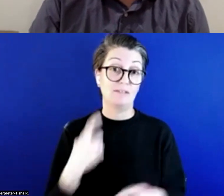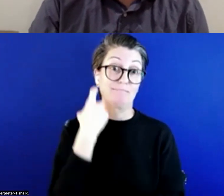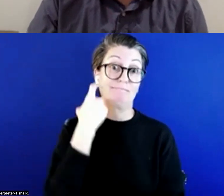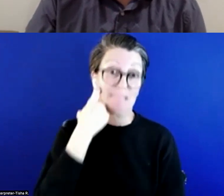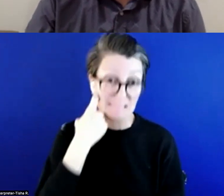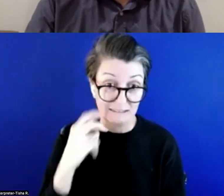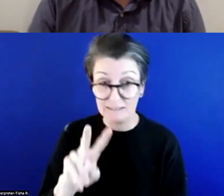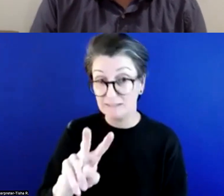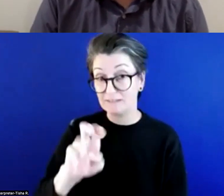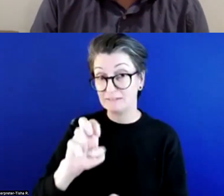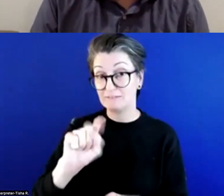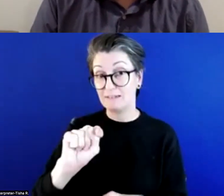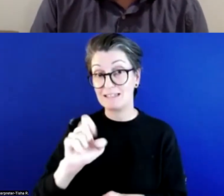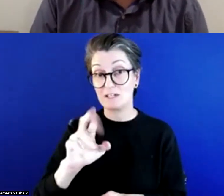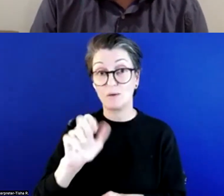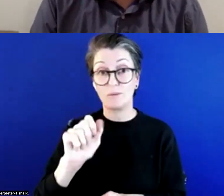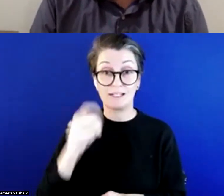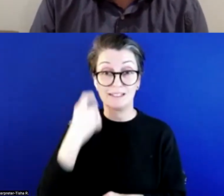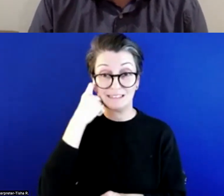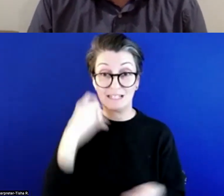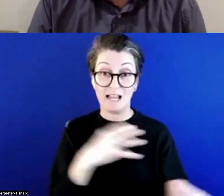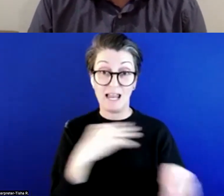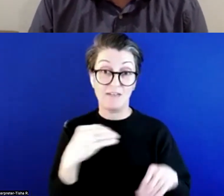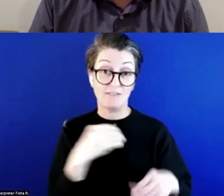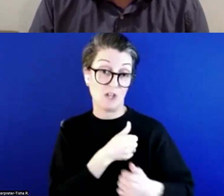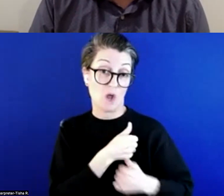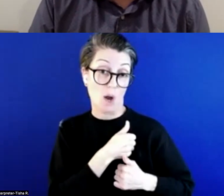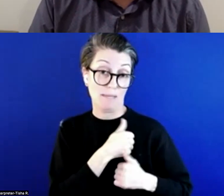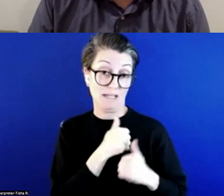just left the Army less than a month